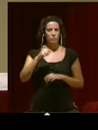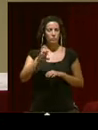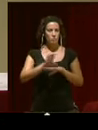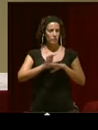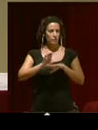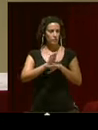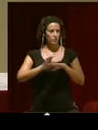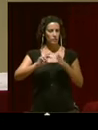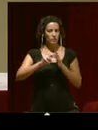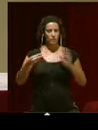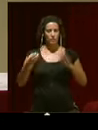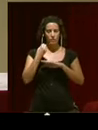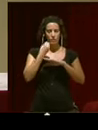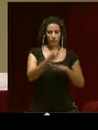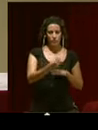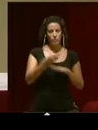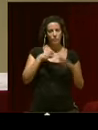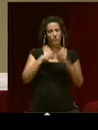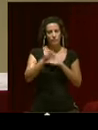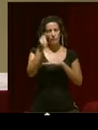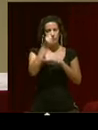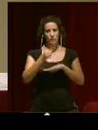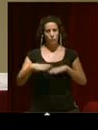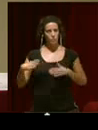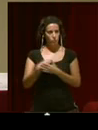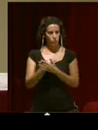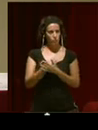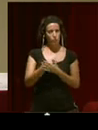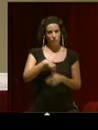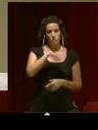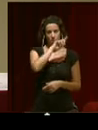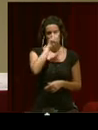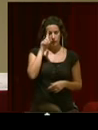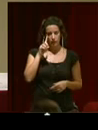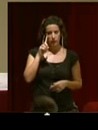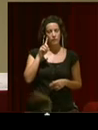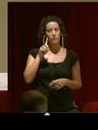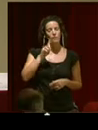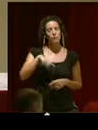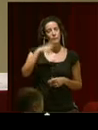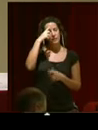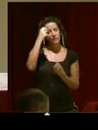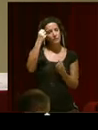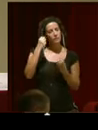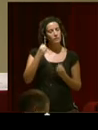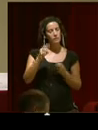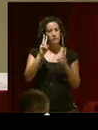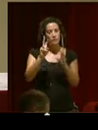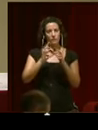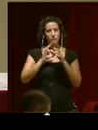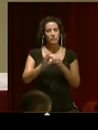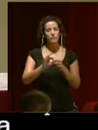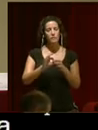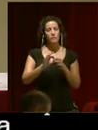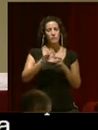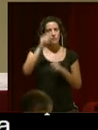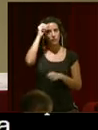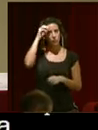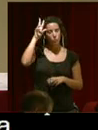She has got a PhD in this field, and she is a